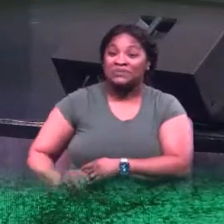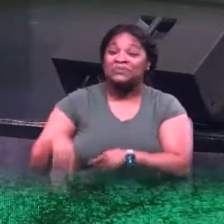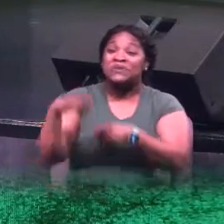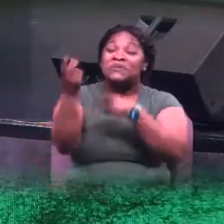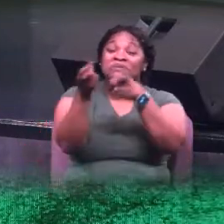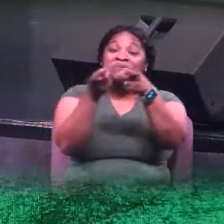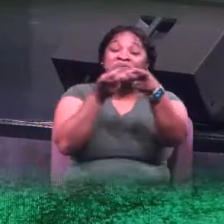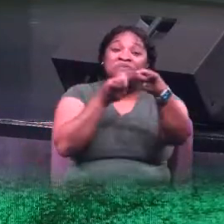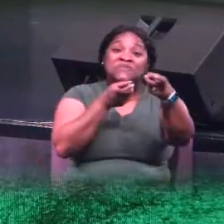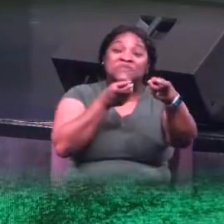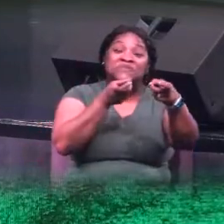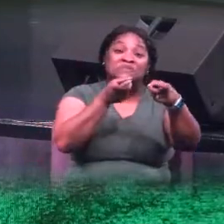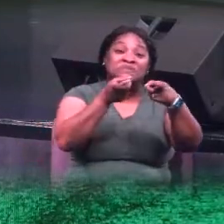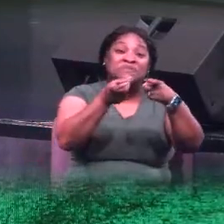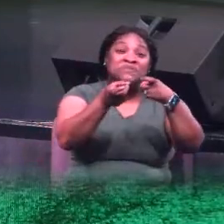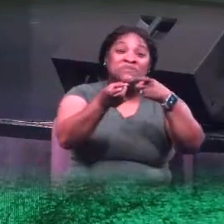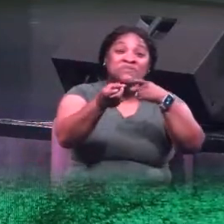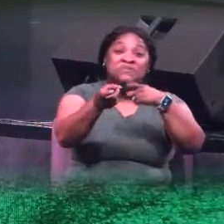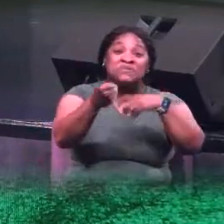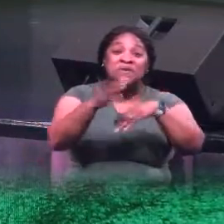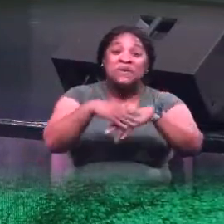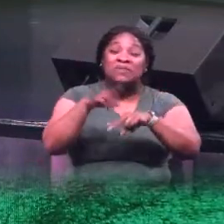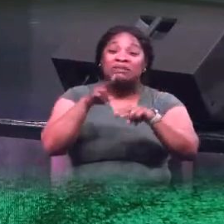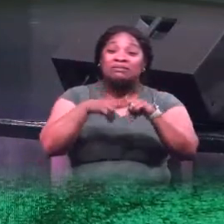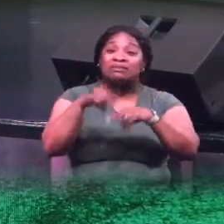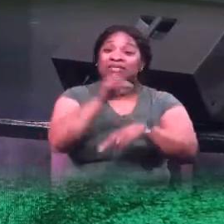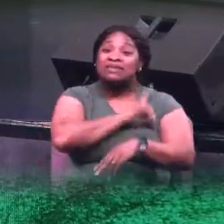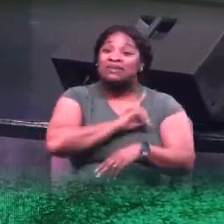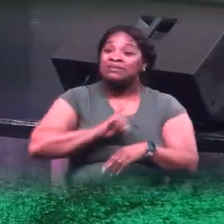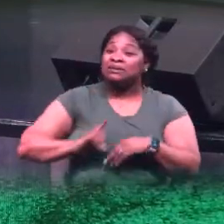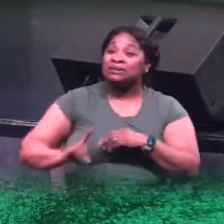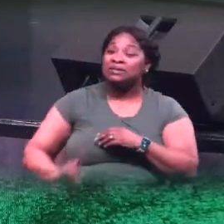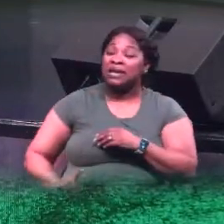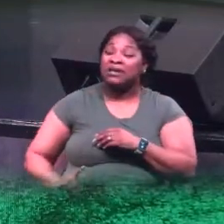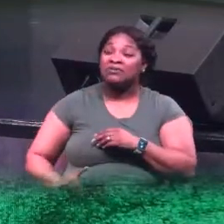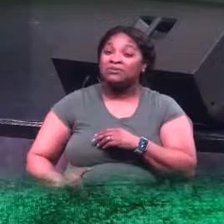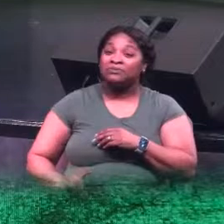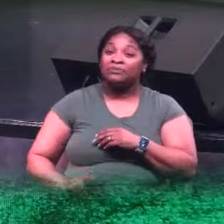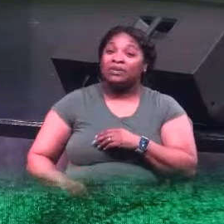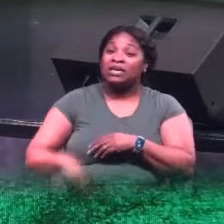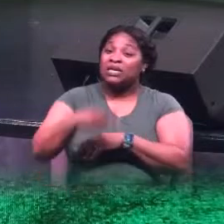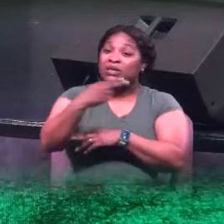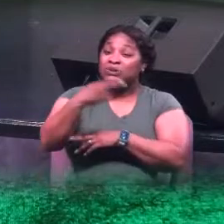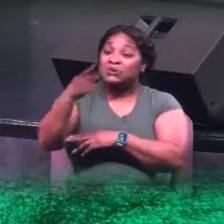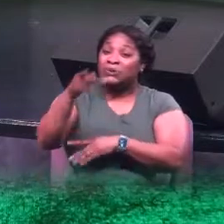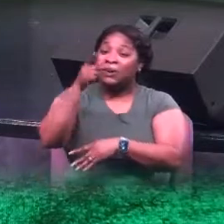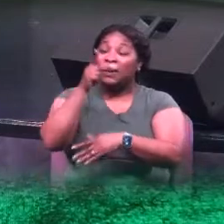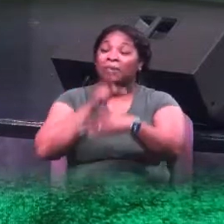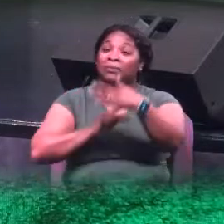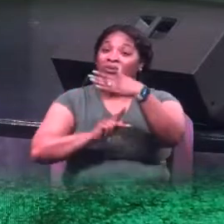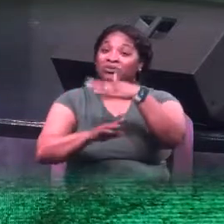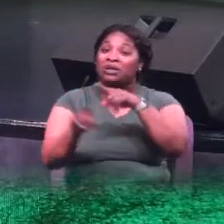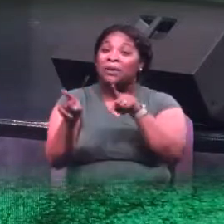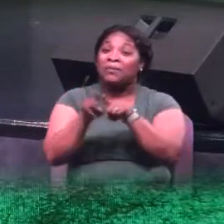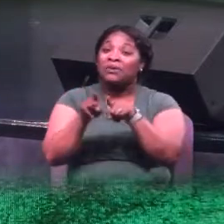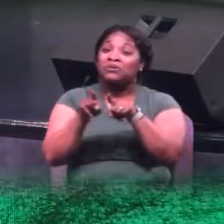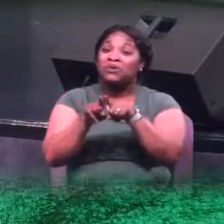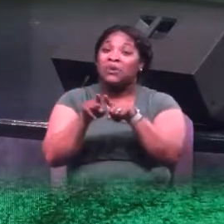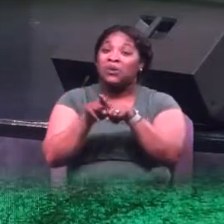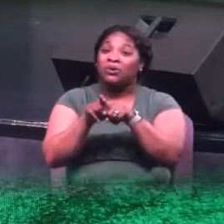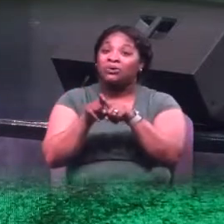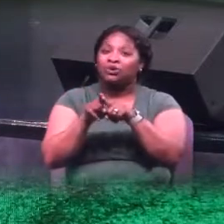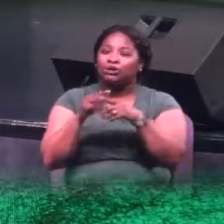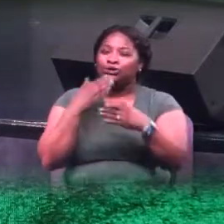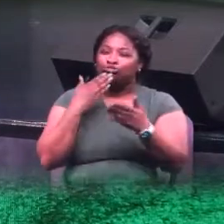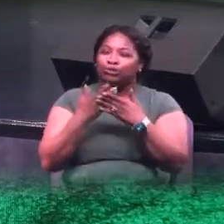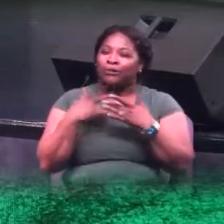and reign on the throne of David. It's historic, it's prophetic, but it's also nostalgic.